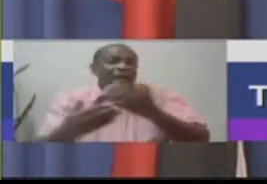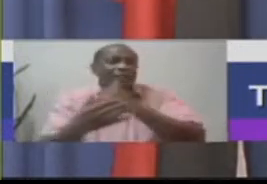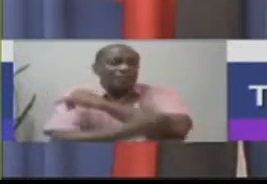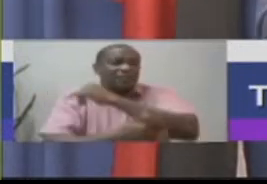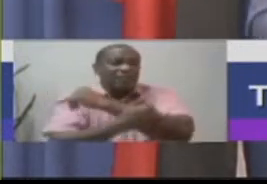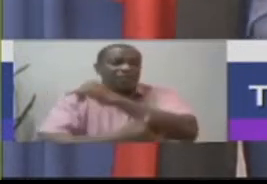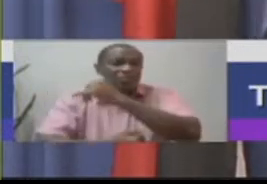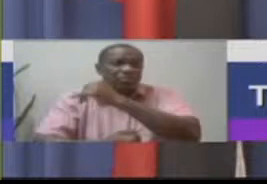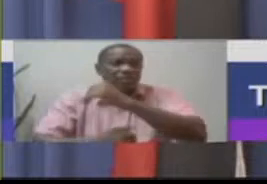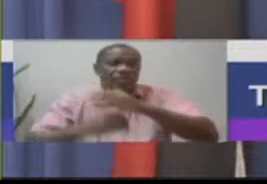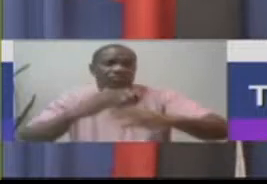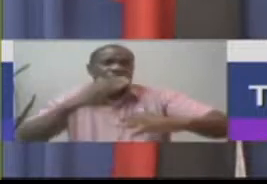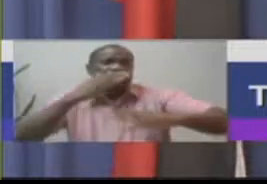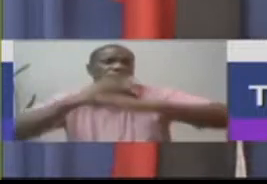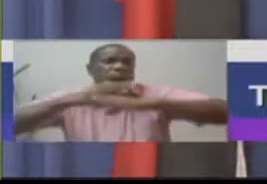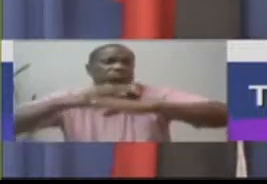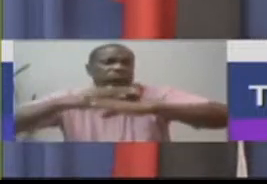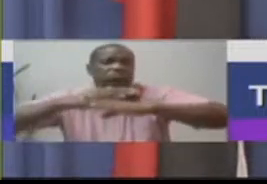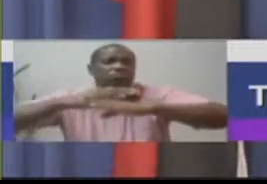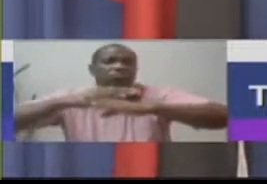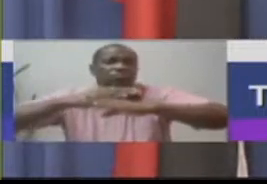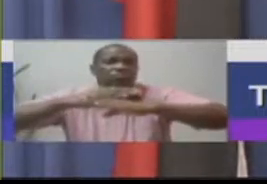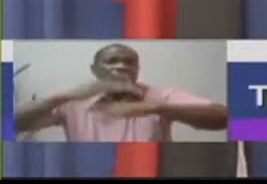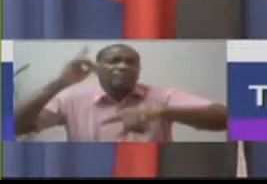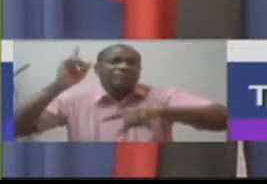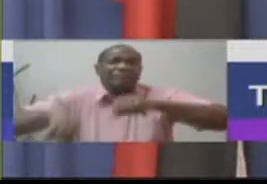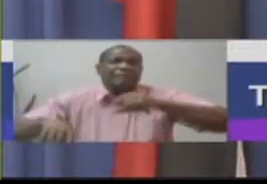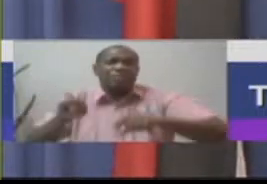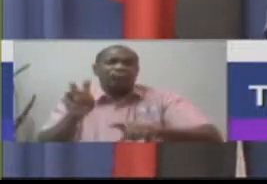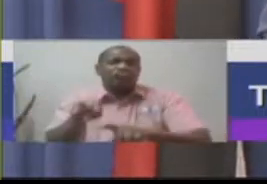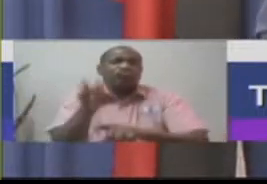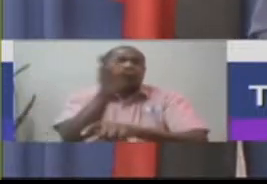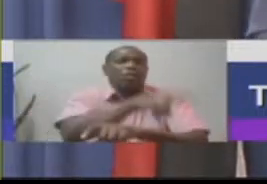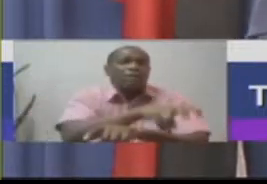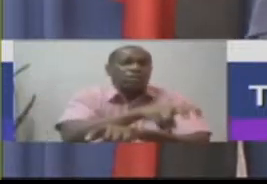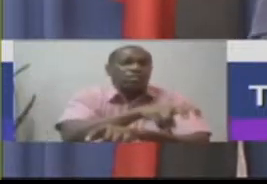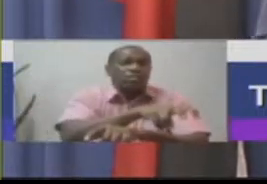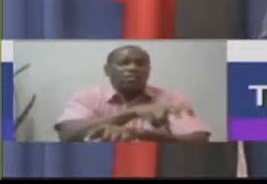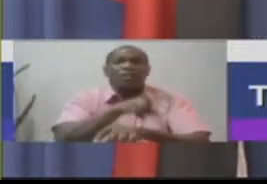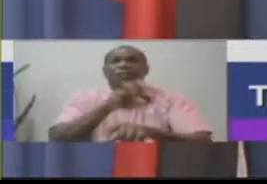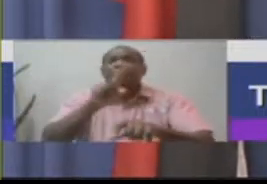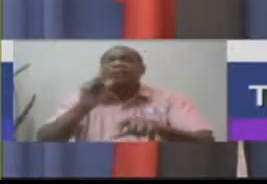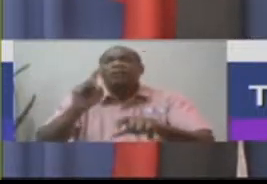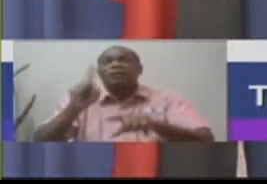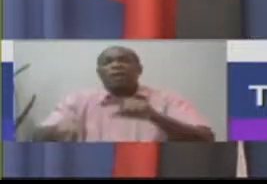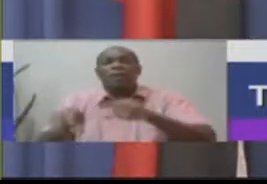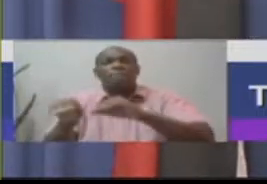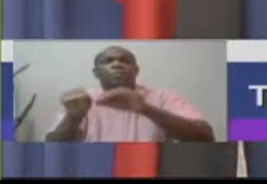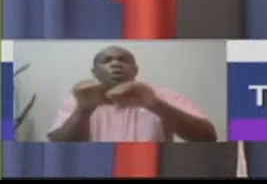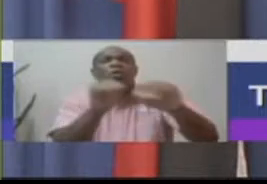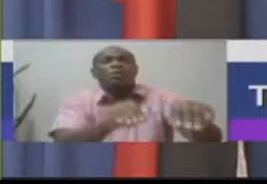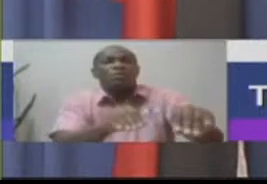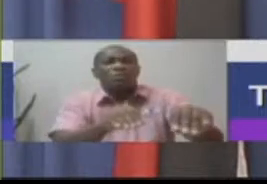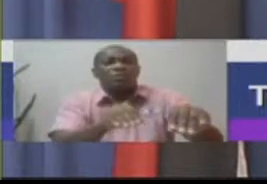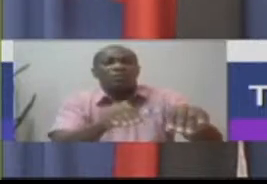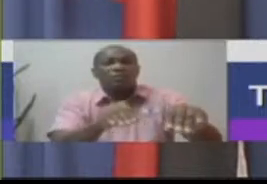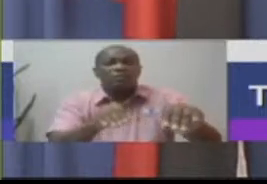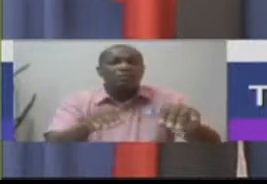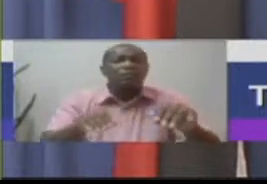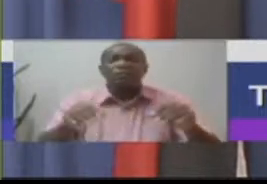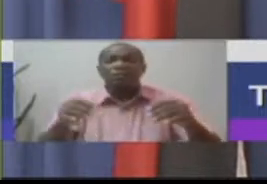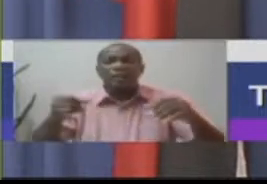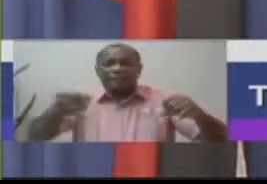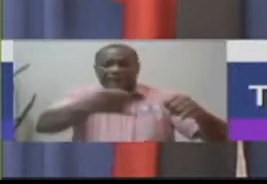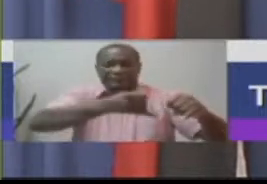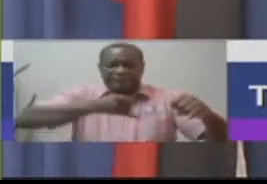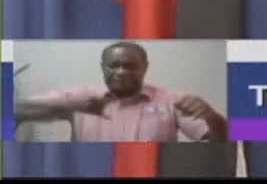or have made rules that you can't travel from Sydney to other states. And each state is laying down its own regulation as to who comes in, who